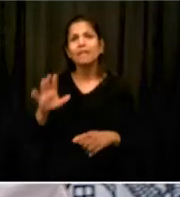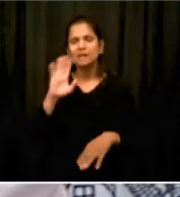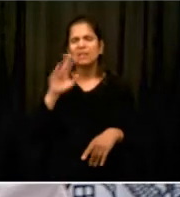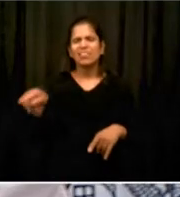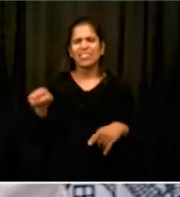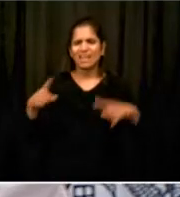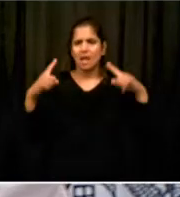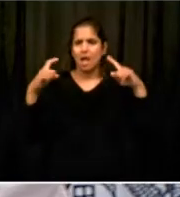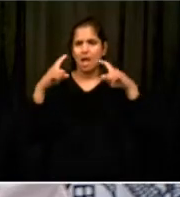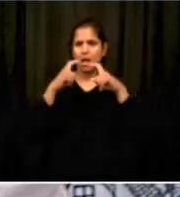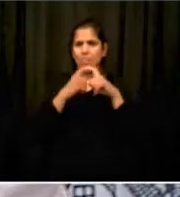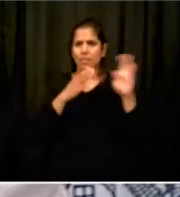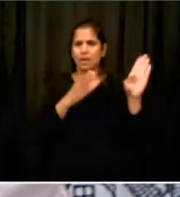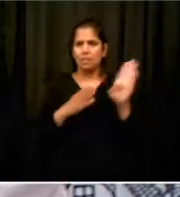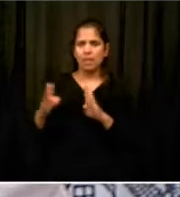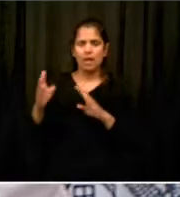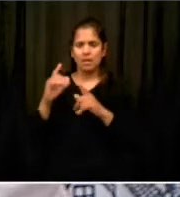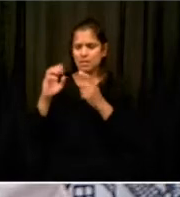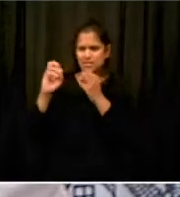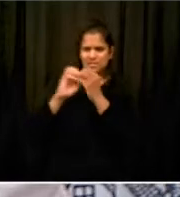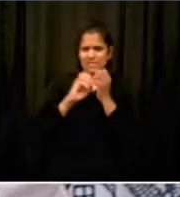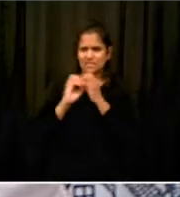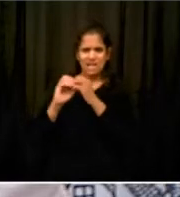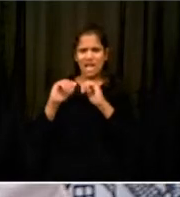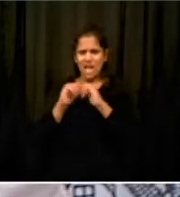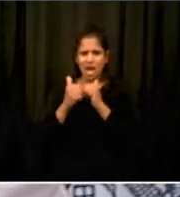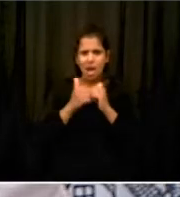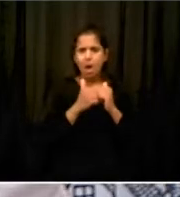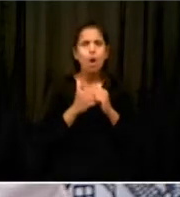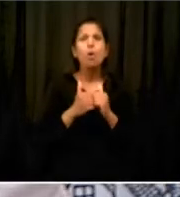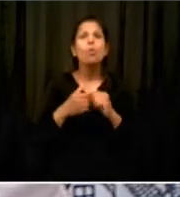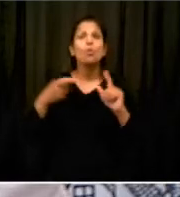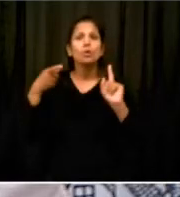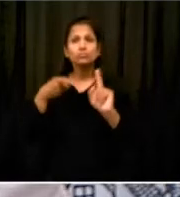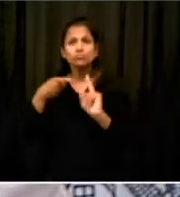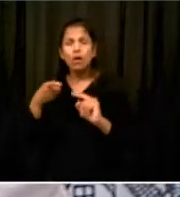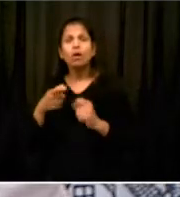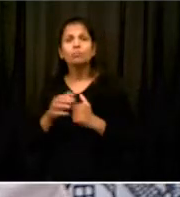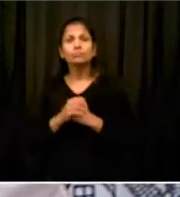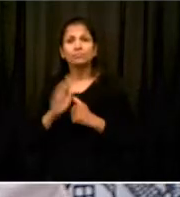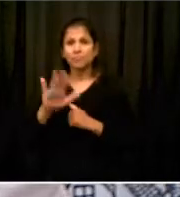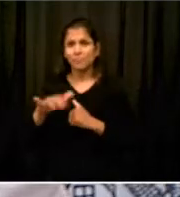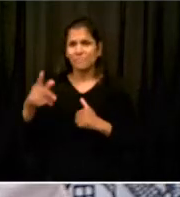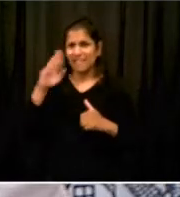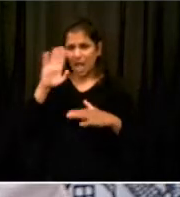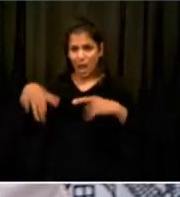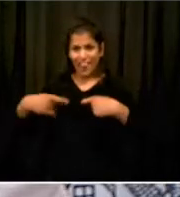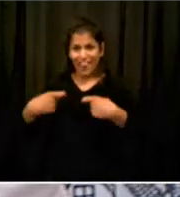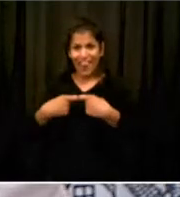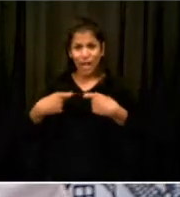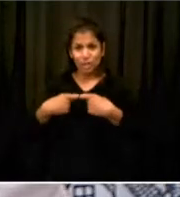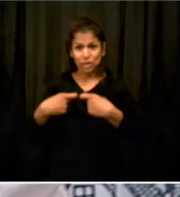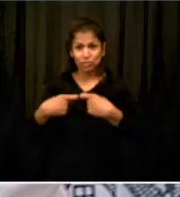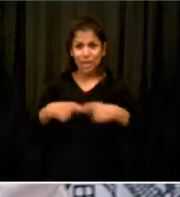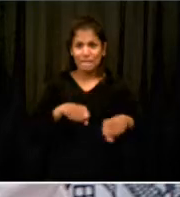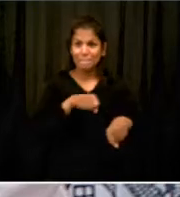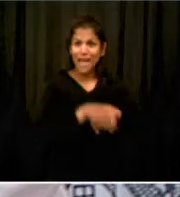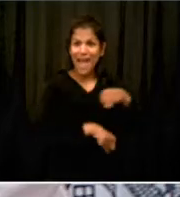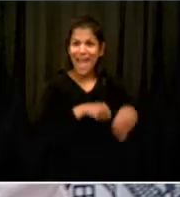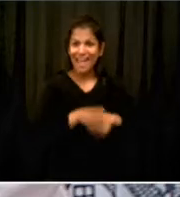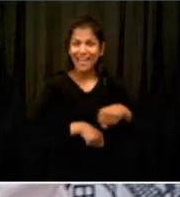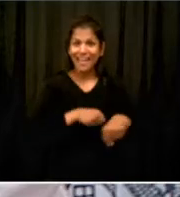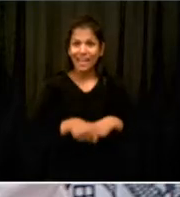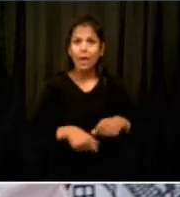scooters, or some of the other different types were not yet legal until the state legislature acted